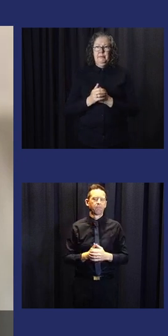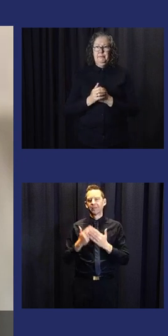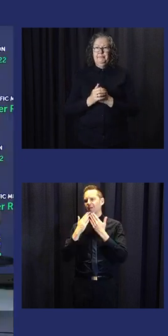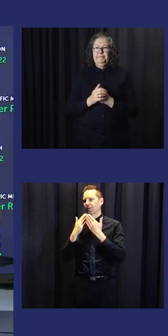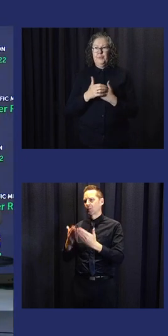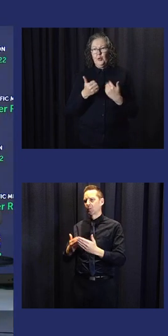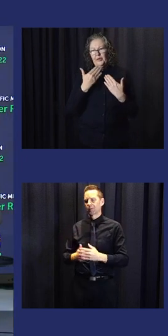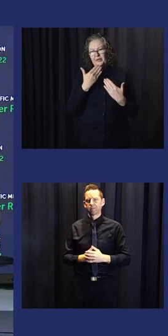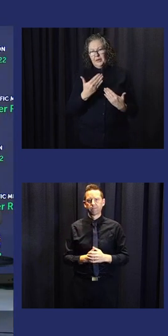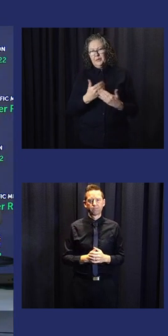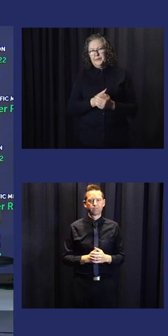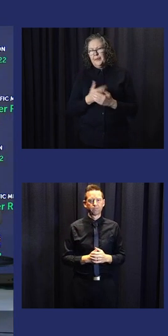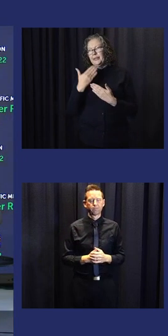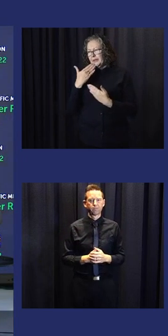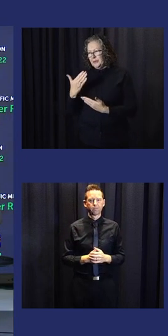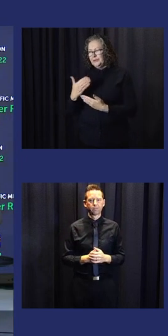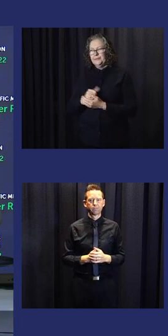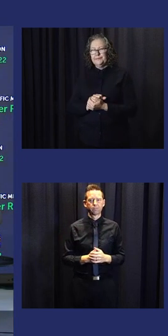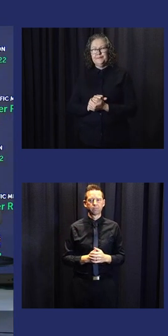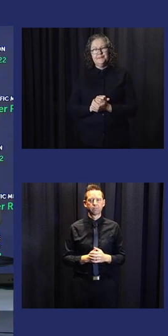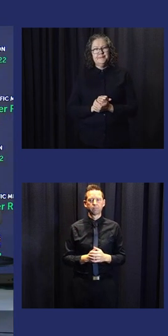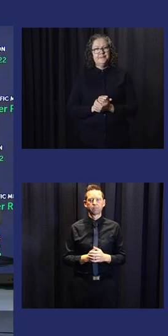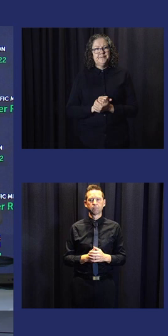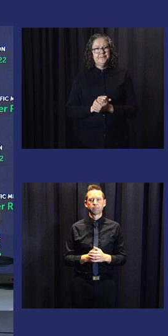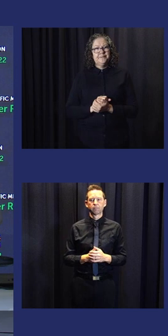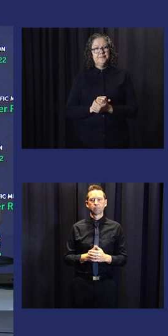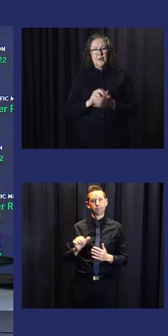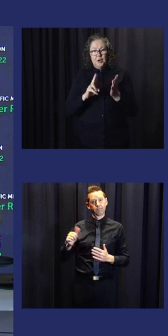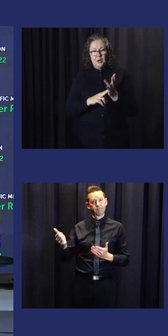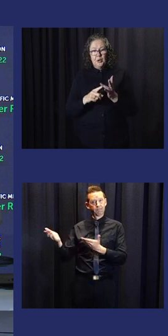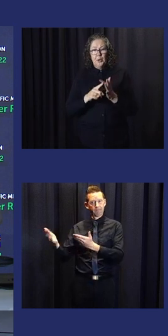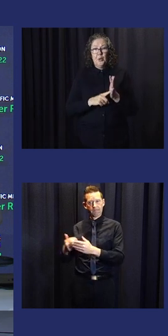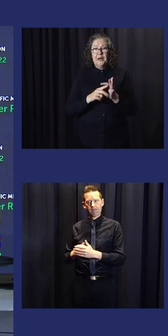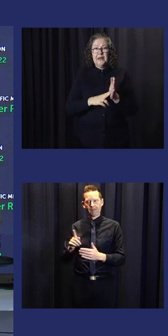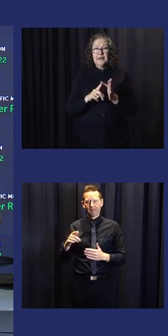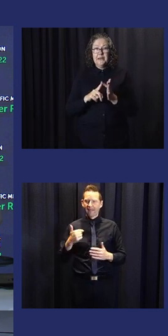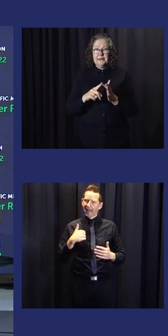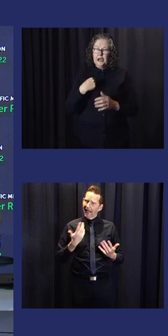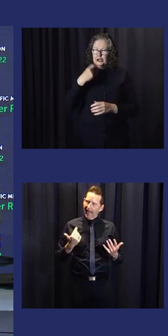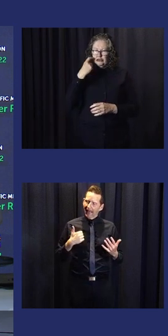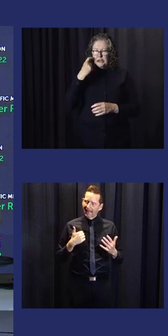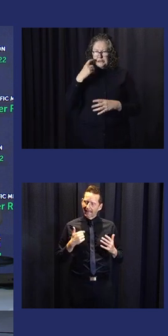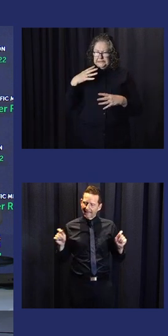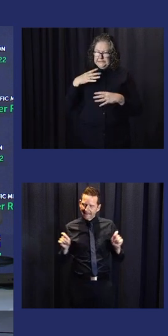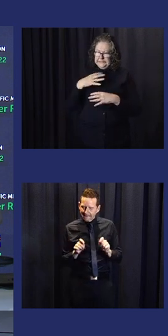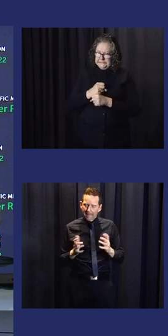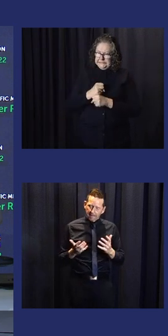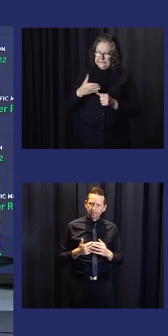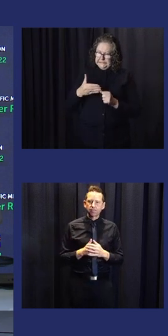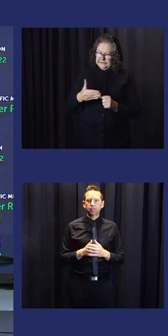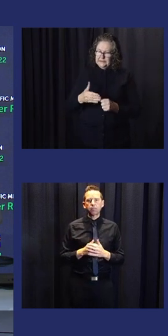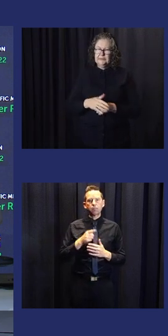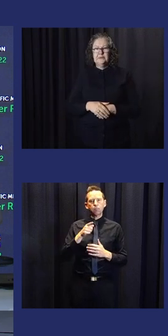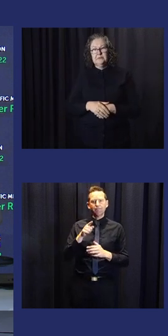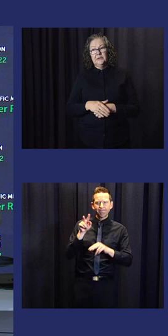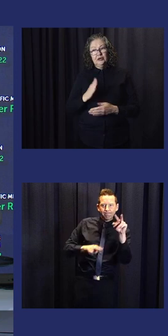Thank you. Thanks so much, Rosemary. That's great. Nolene? I'll try and be that quick too. Examine